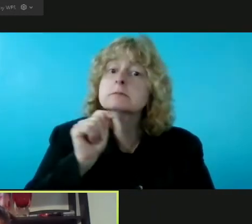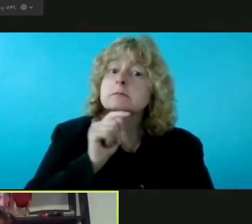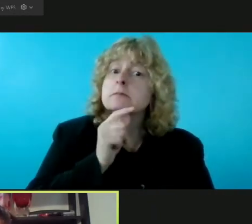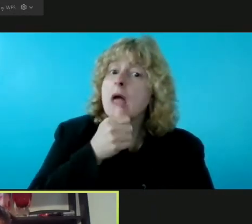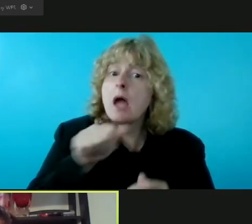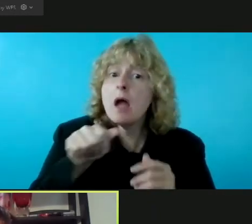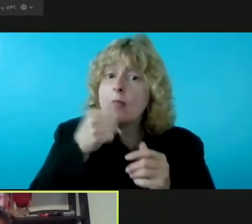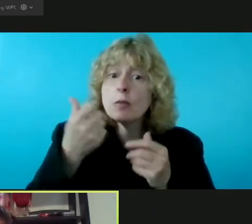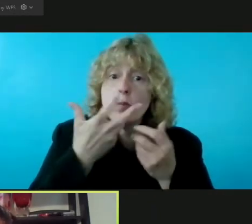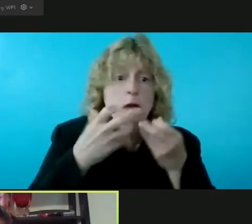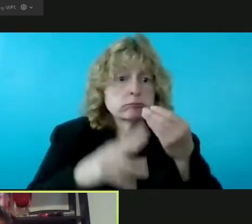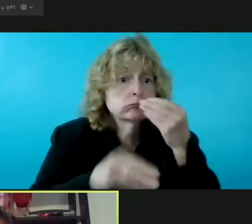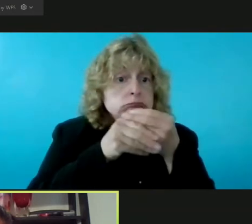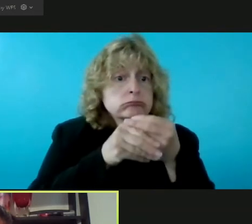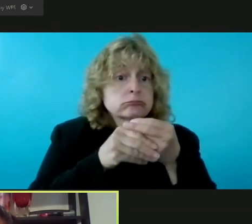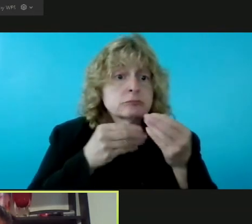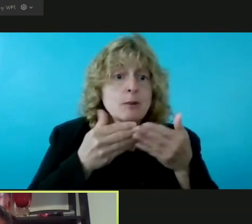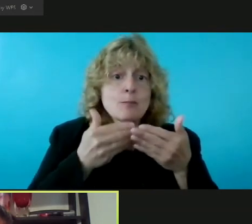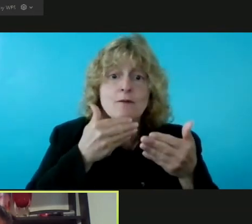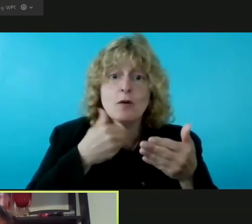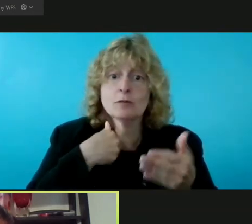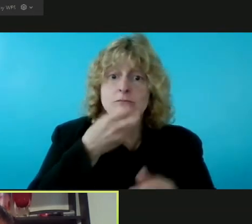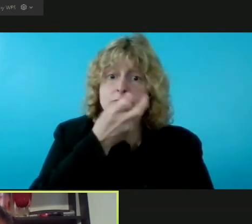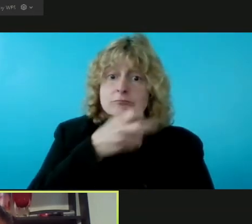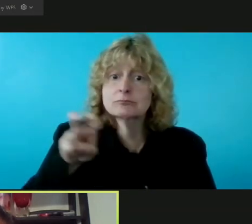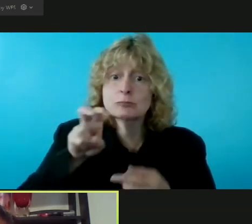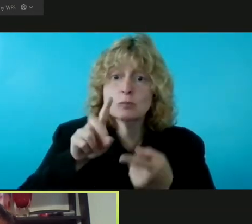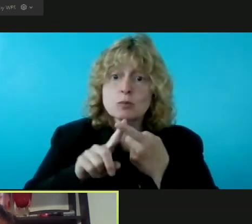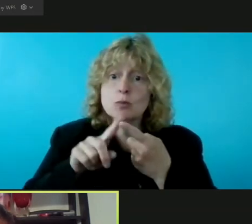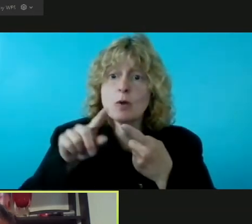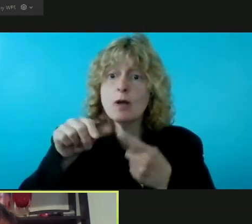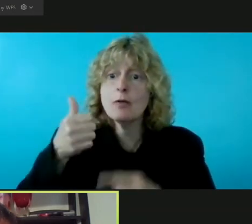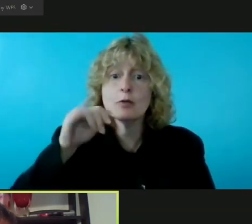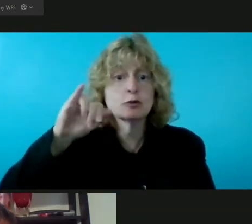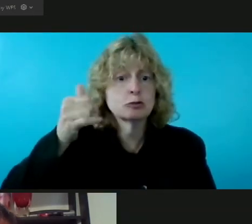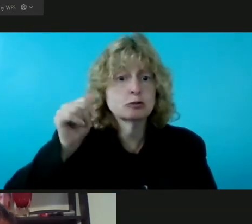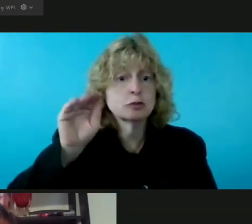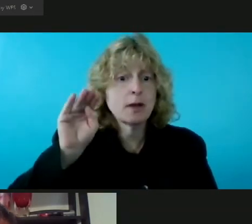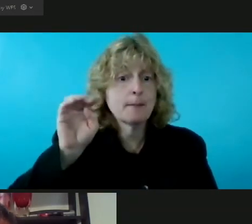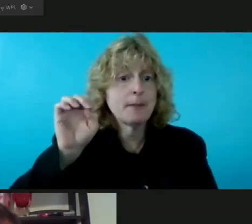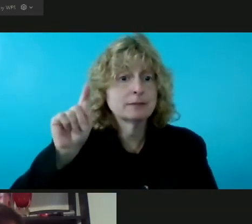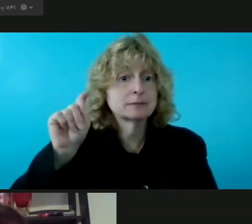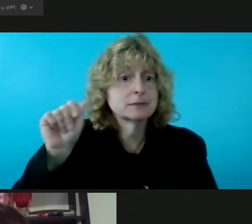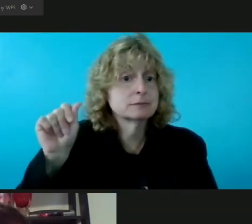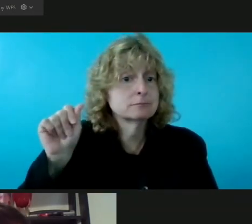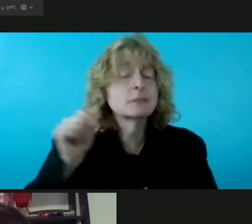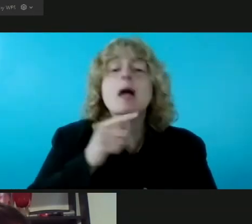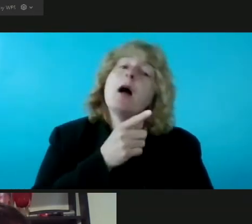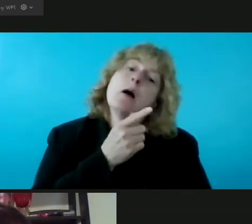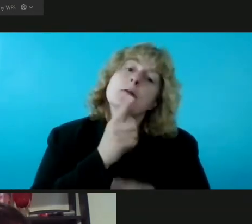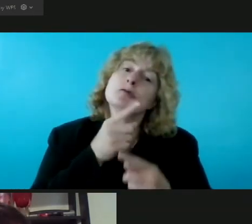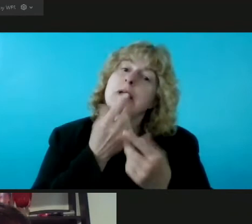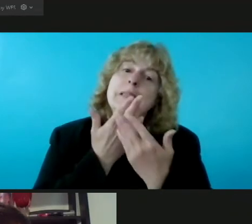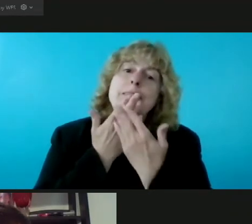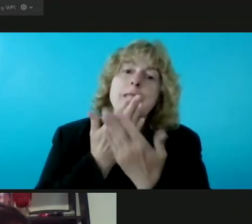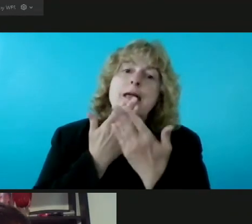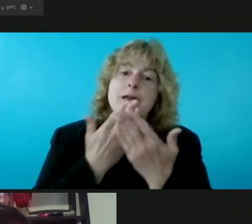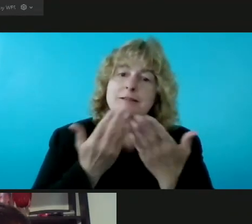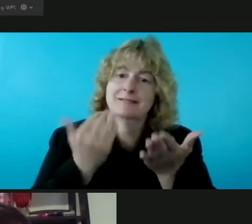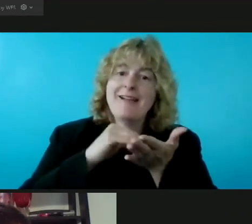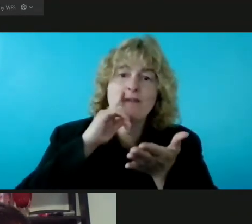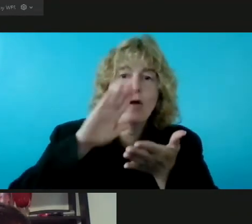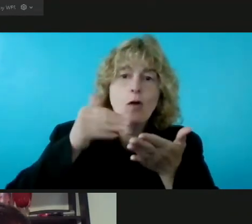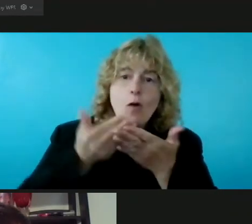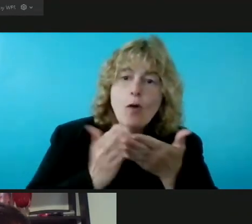before I transition to my colleague Janetta? Just thank you again for all the work that everybody's